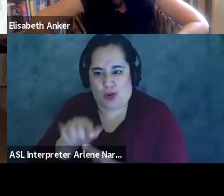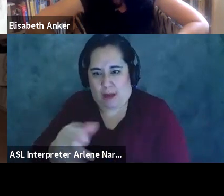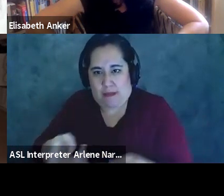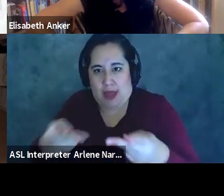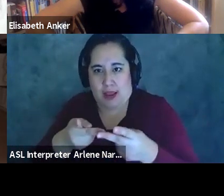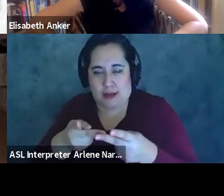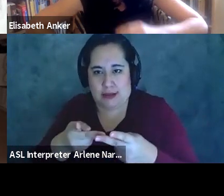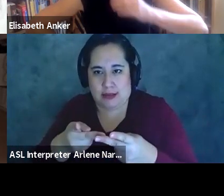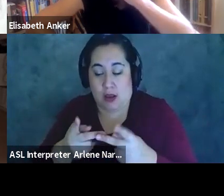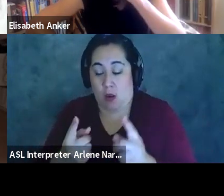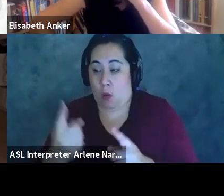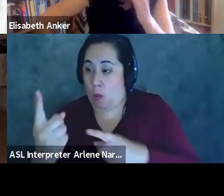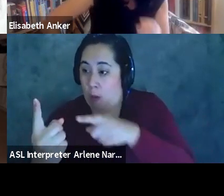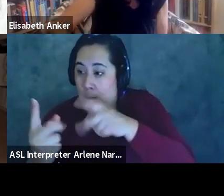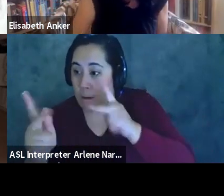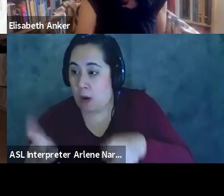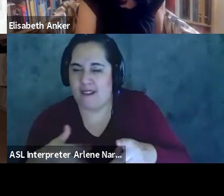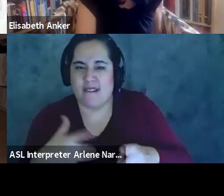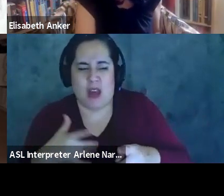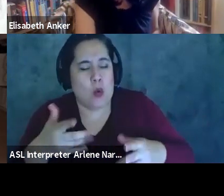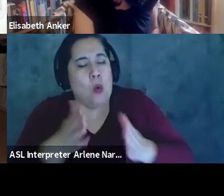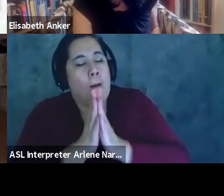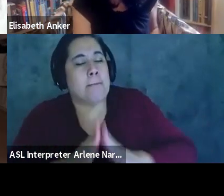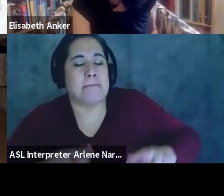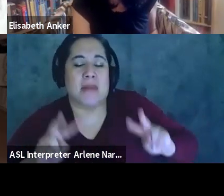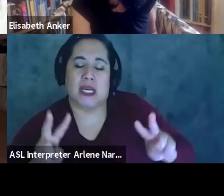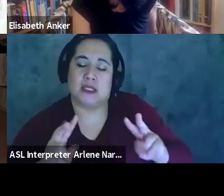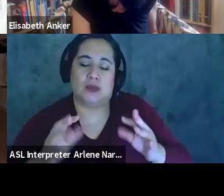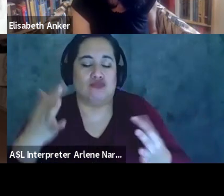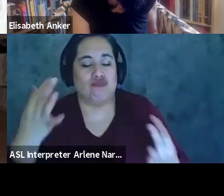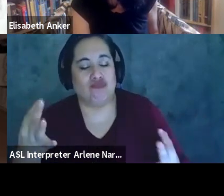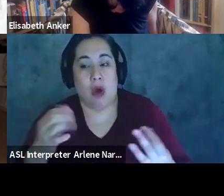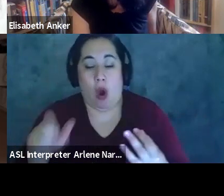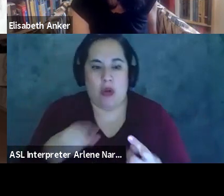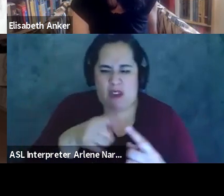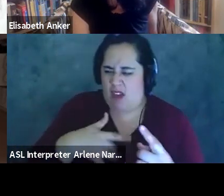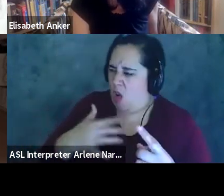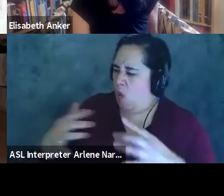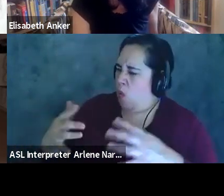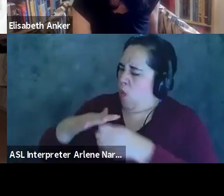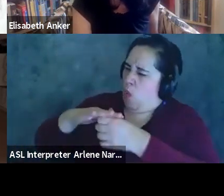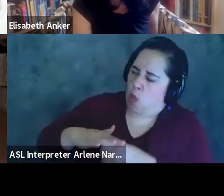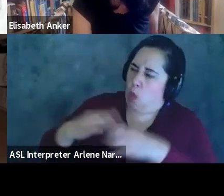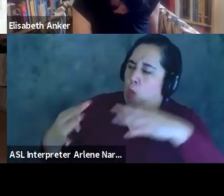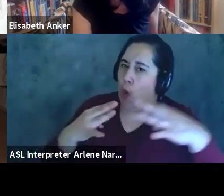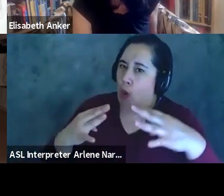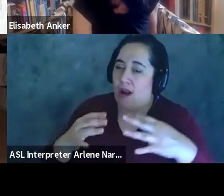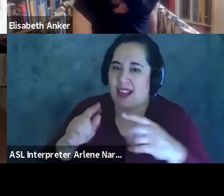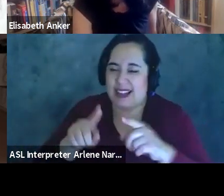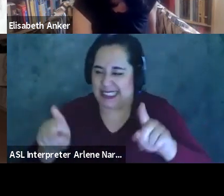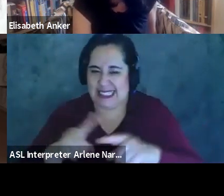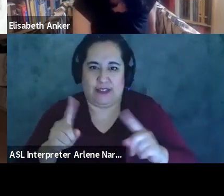So what for one person might feel like a space of peace could be for another person a condition of war. So I think that kind of